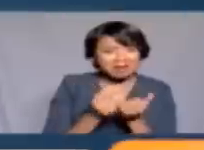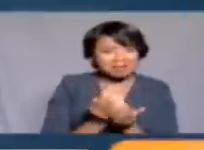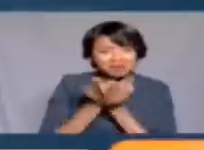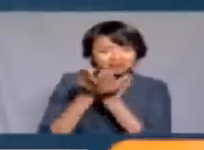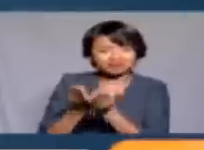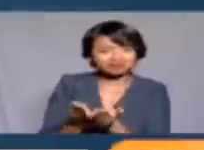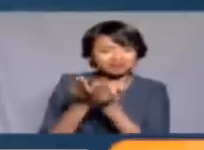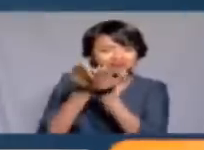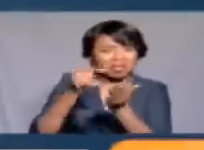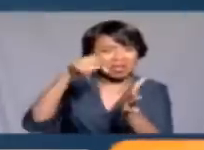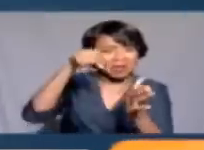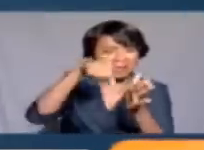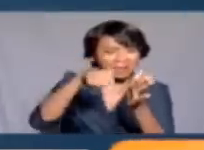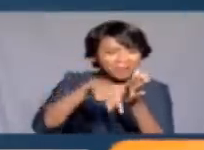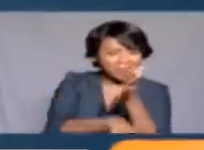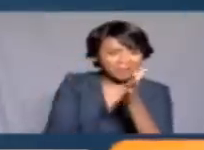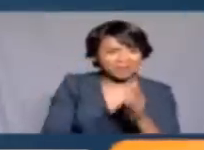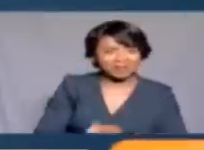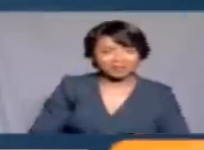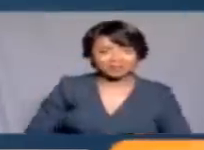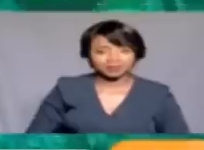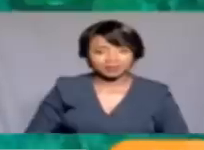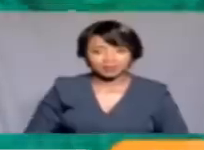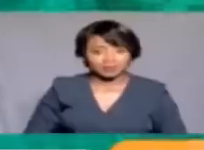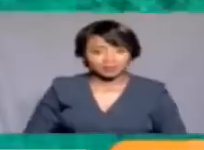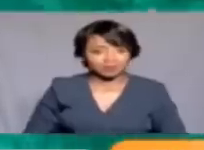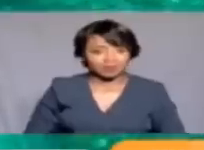at sensitive coral reef areas.